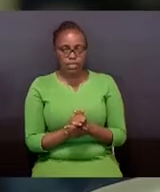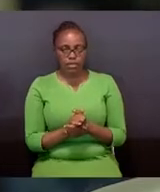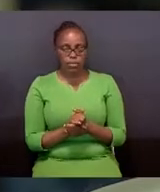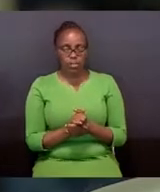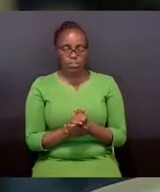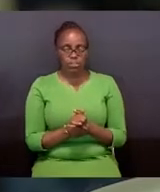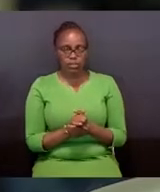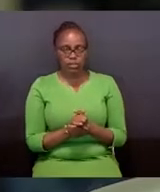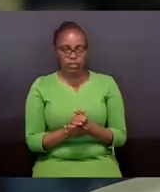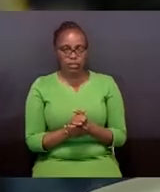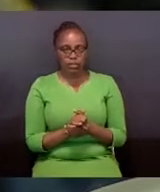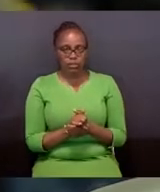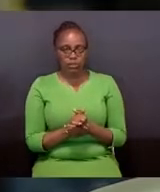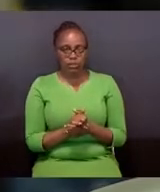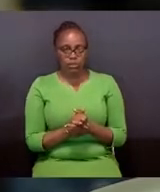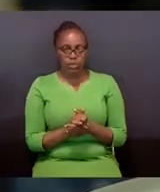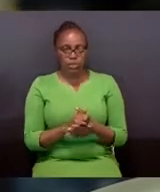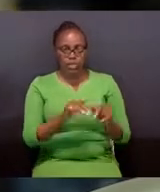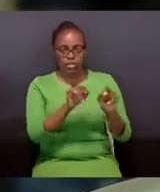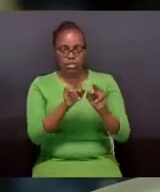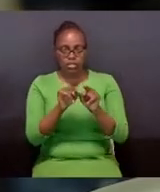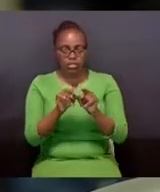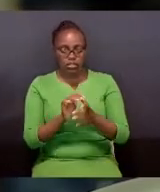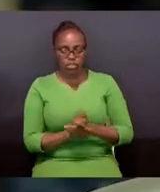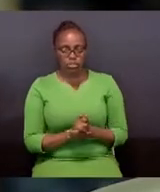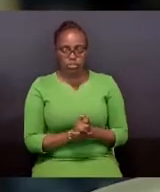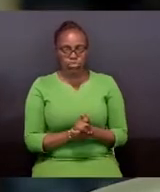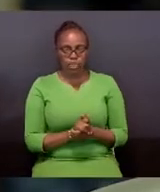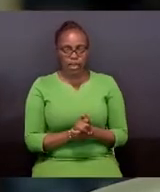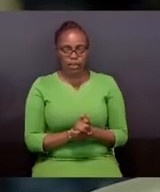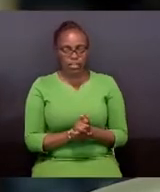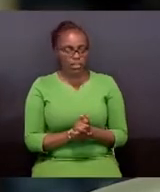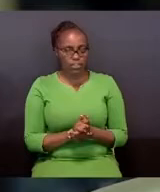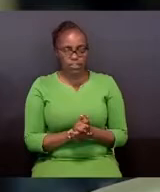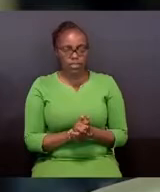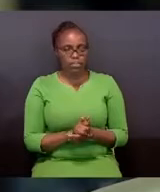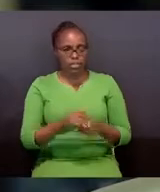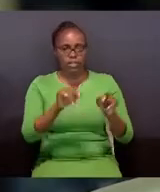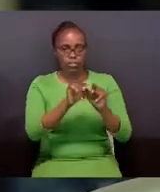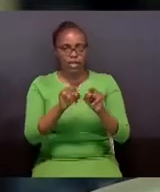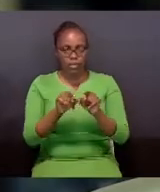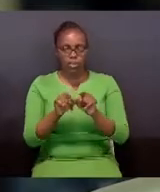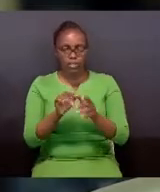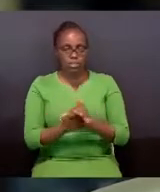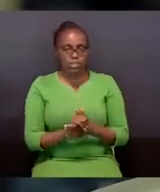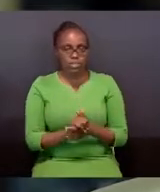experience you get over time in that particular job